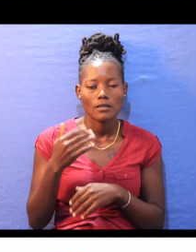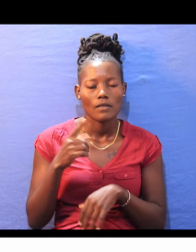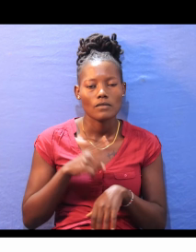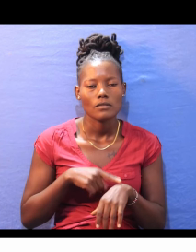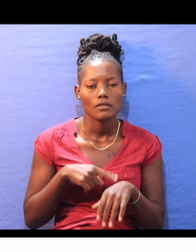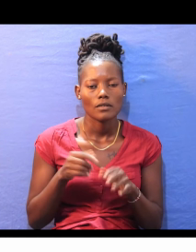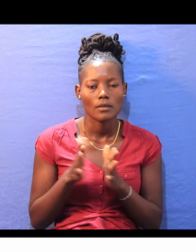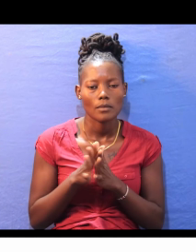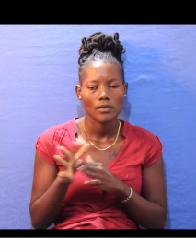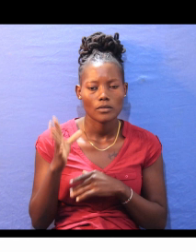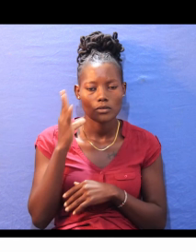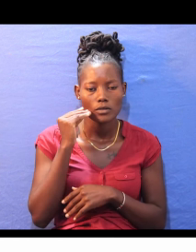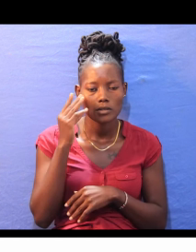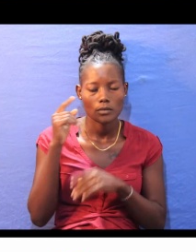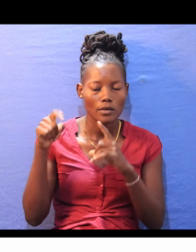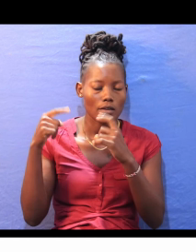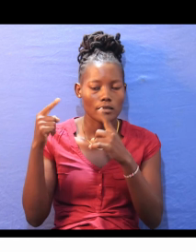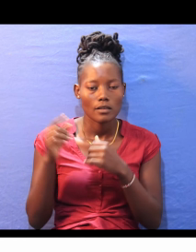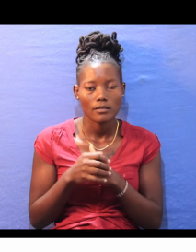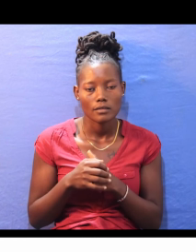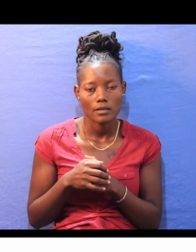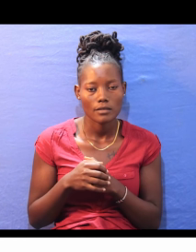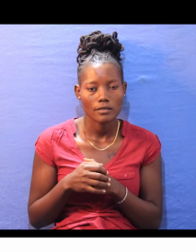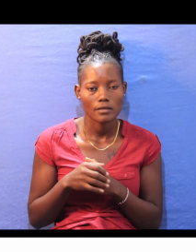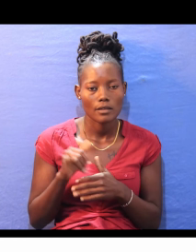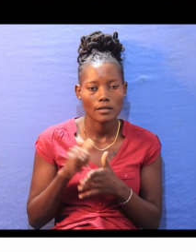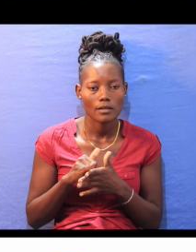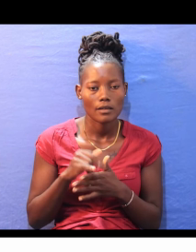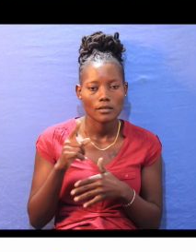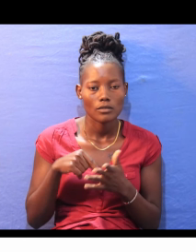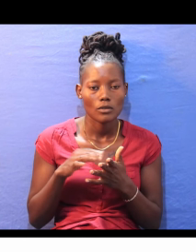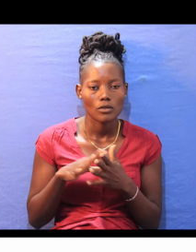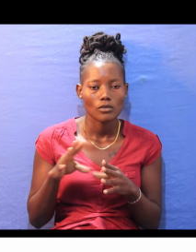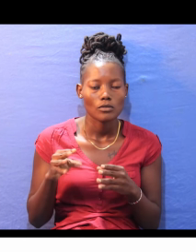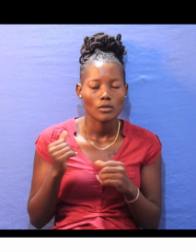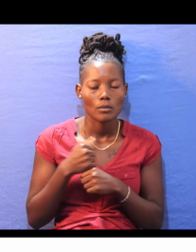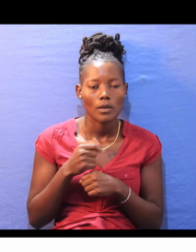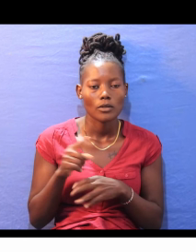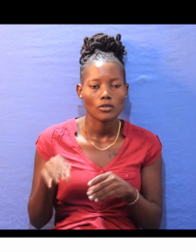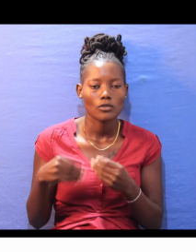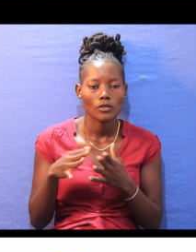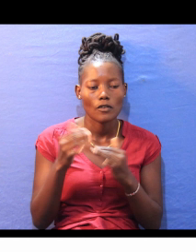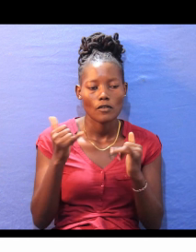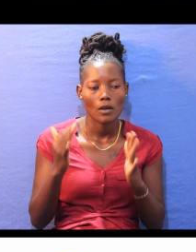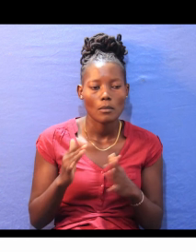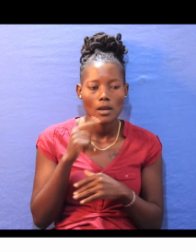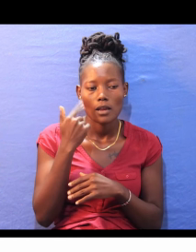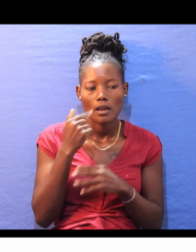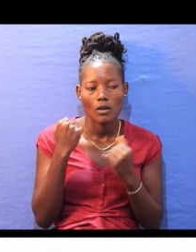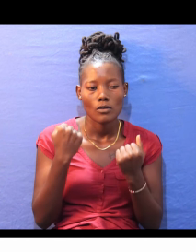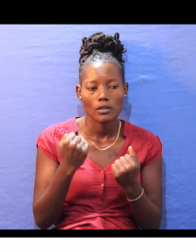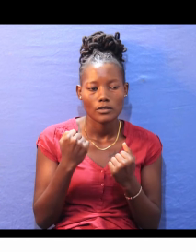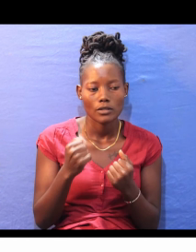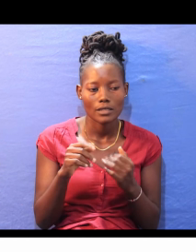and to experience success. That is going to produce an athlete who wants to stick with strength training